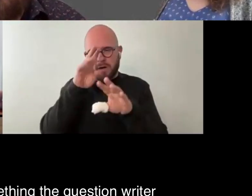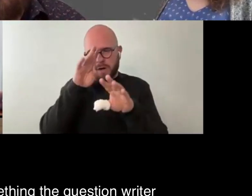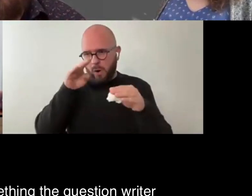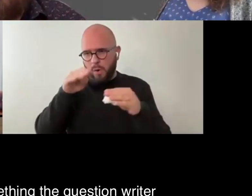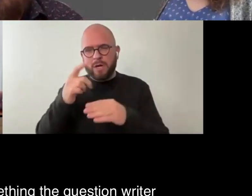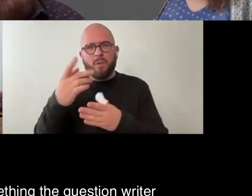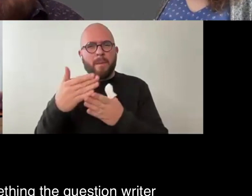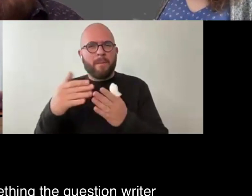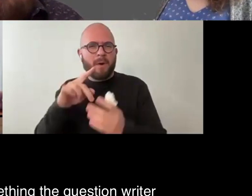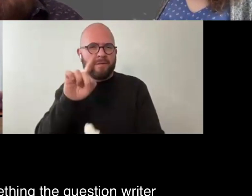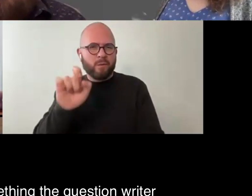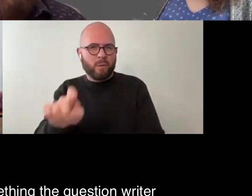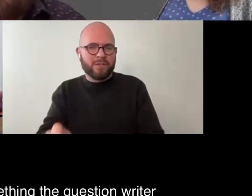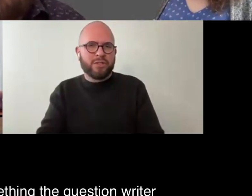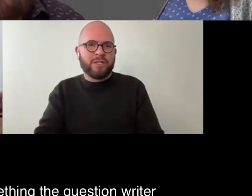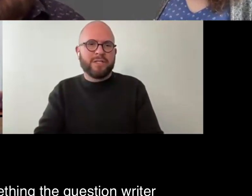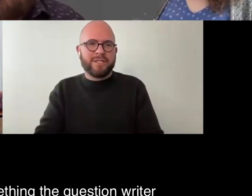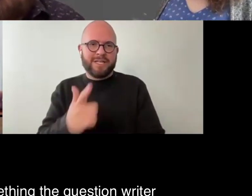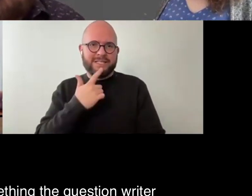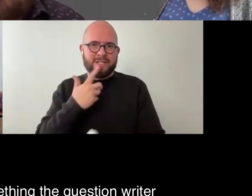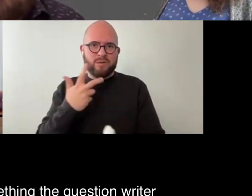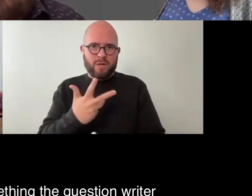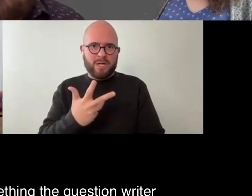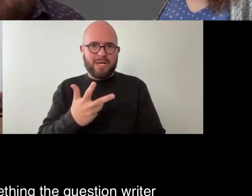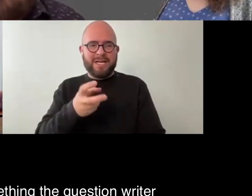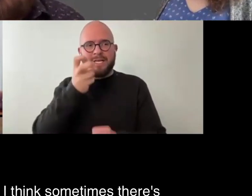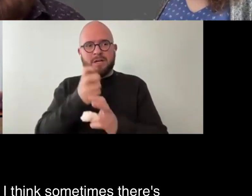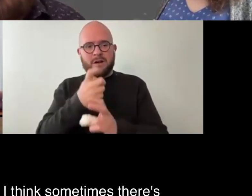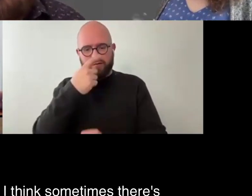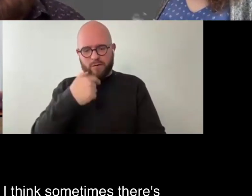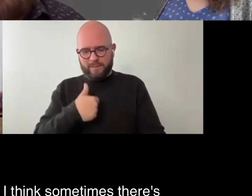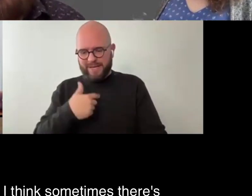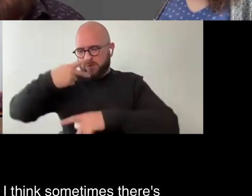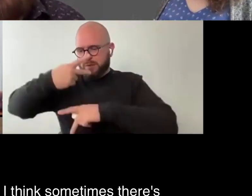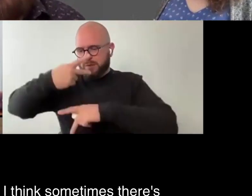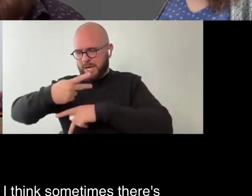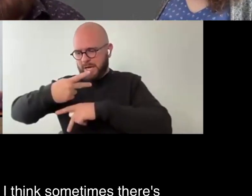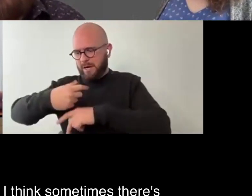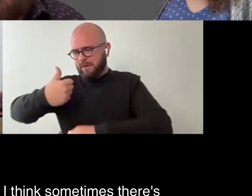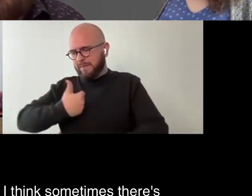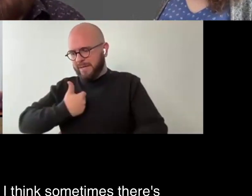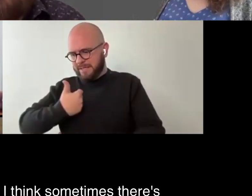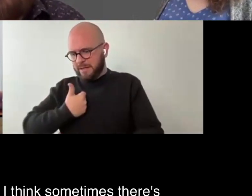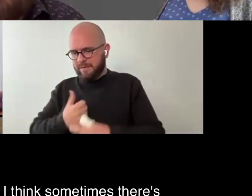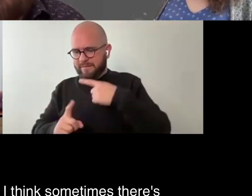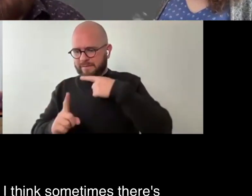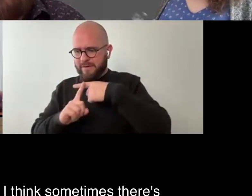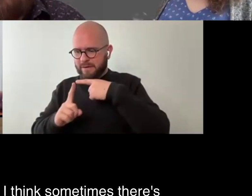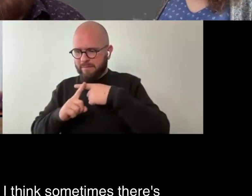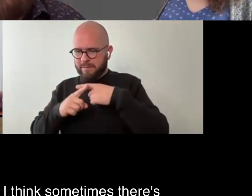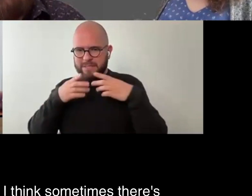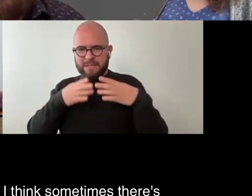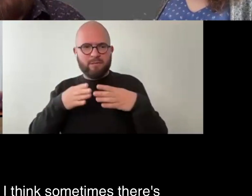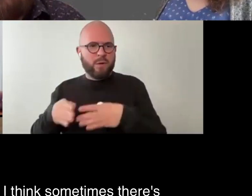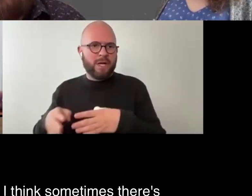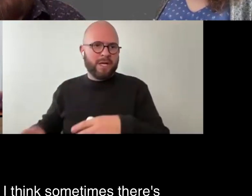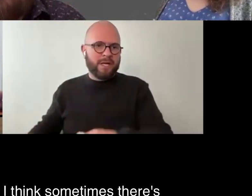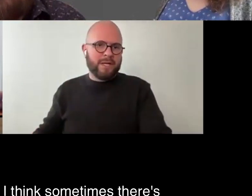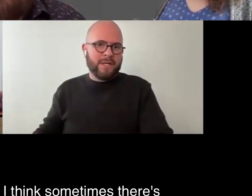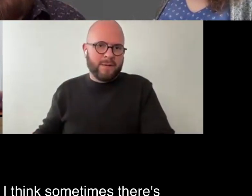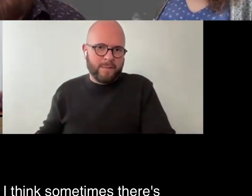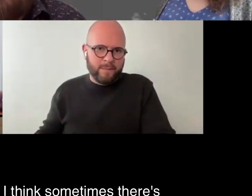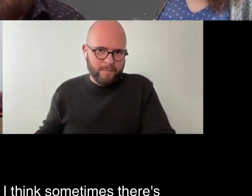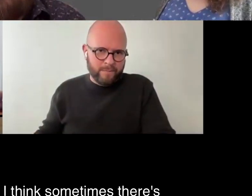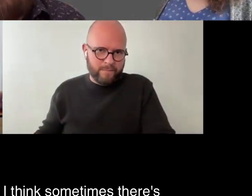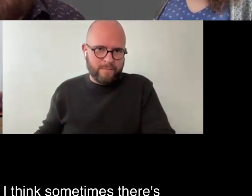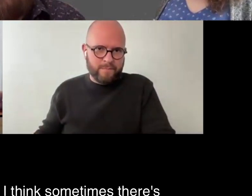writer says about it makes it hard for me to care for myself in positive ways. I think sometimes